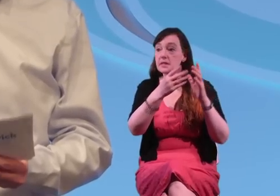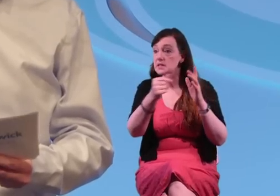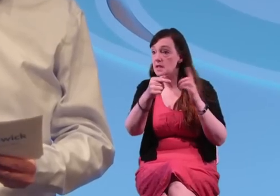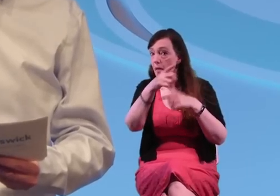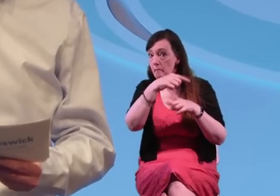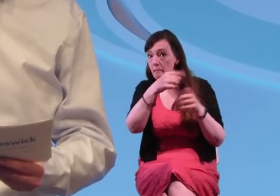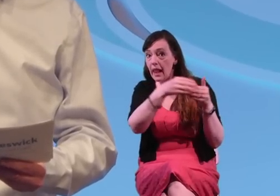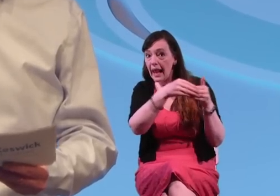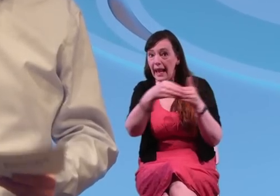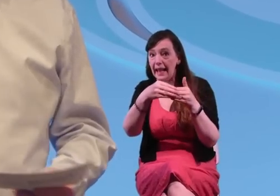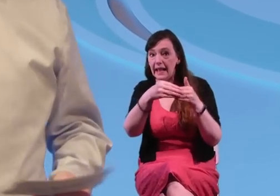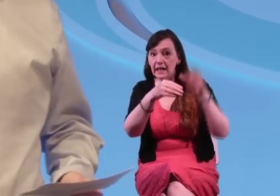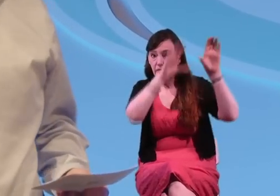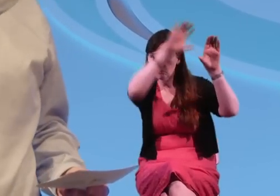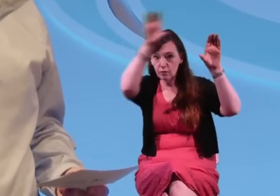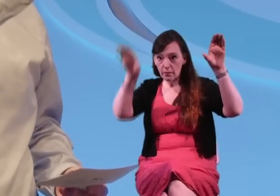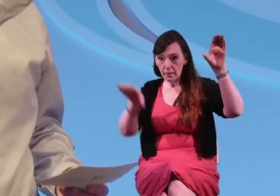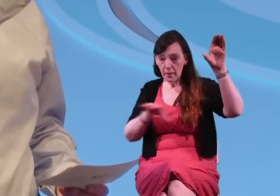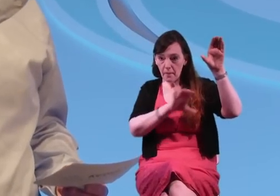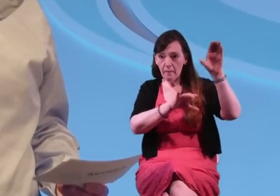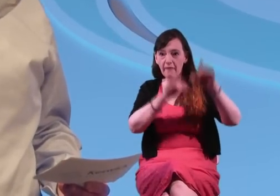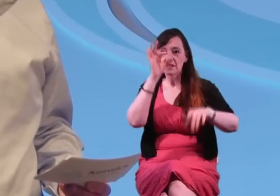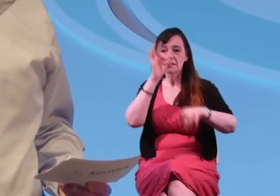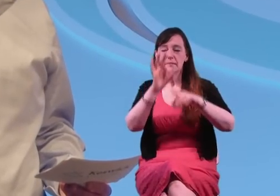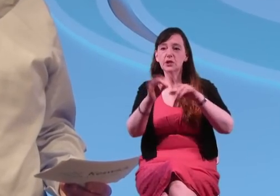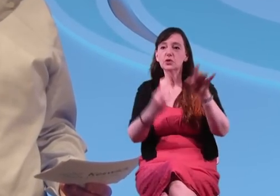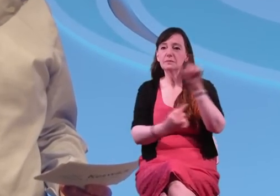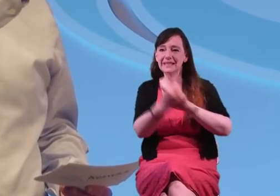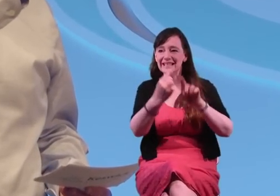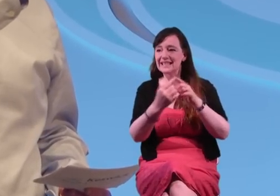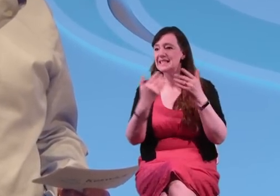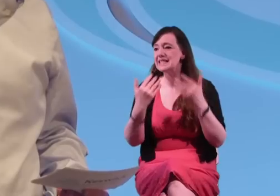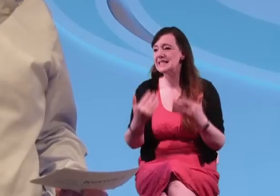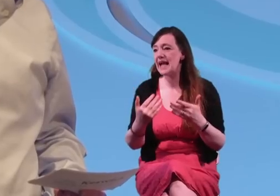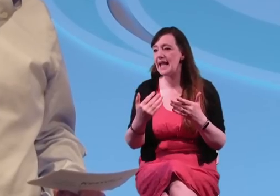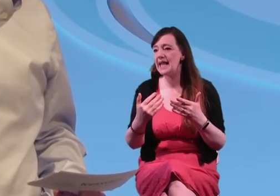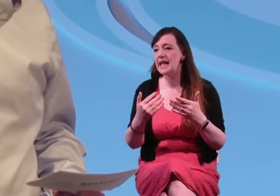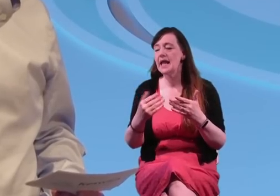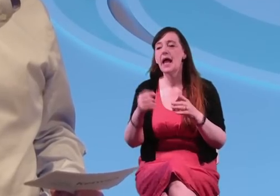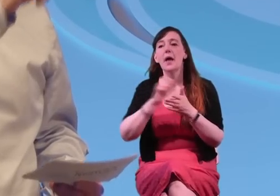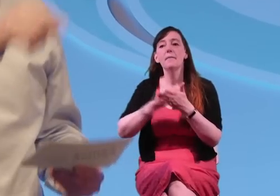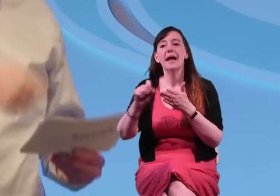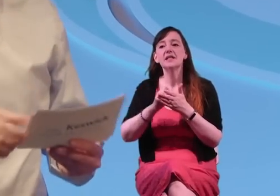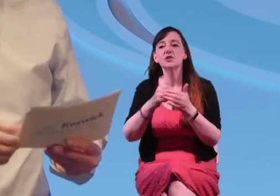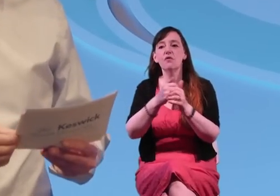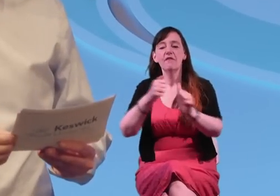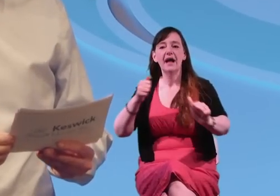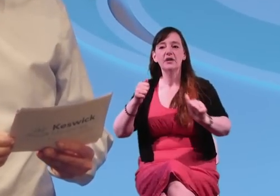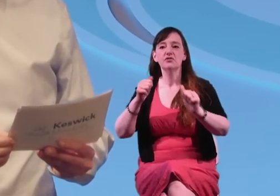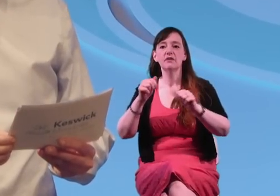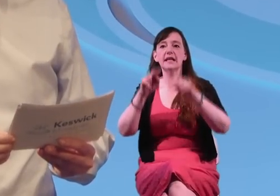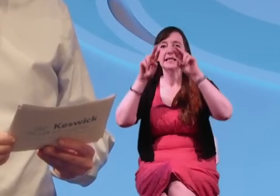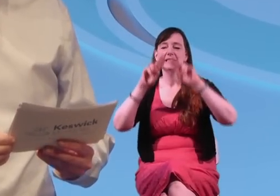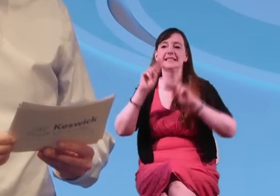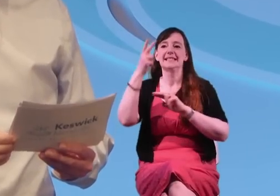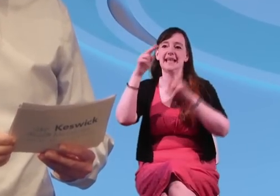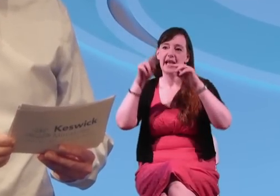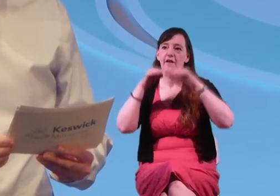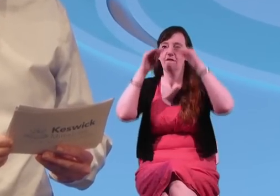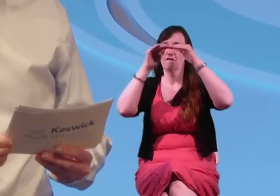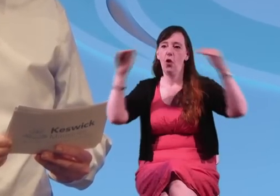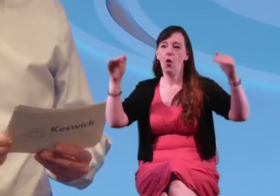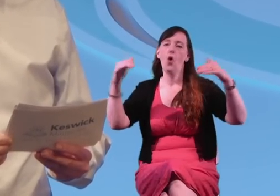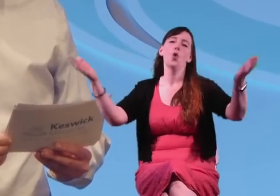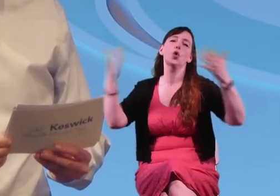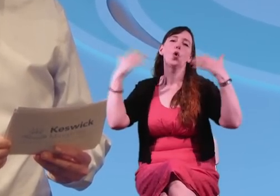today, this afternoon, on the second floor in the pencil factory, in a lovely air-conditioned room, pencil factory